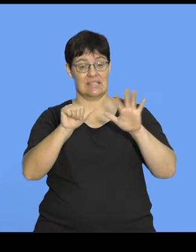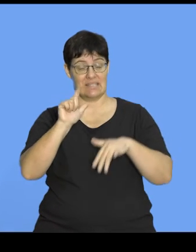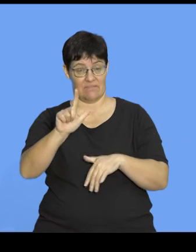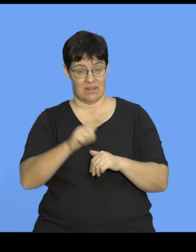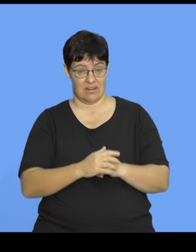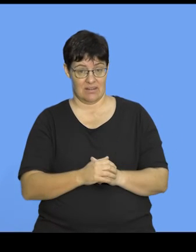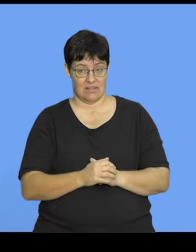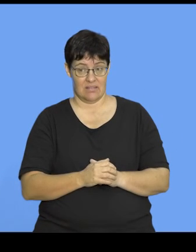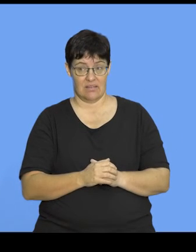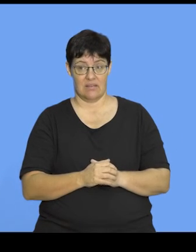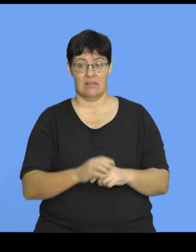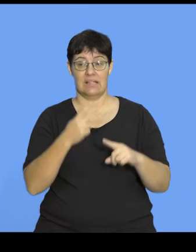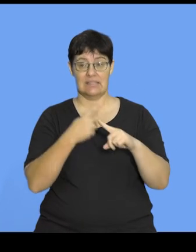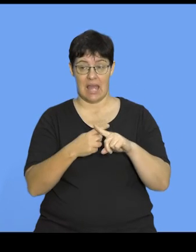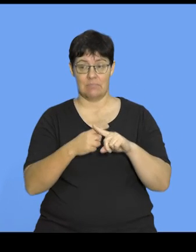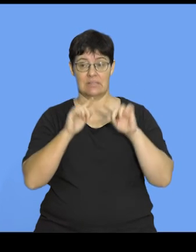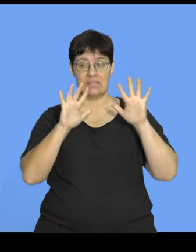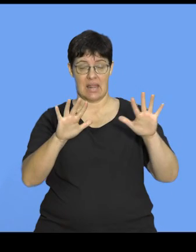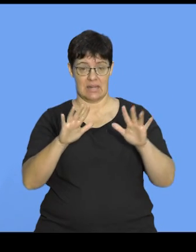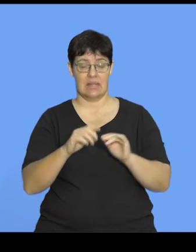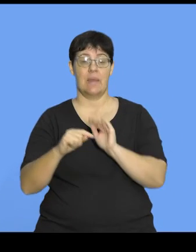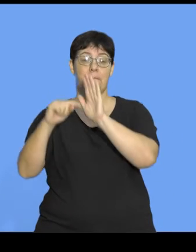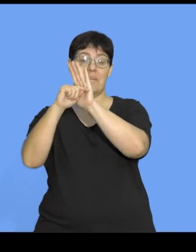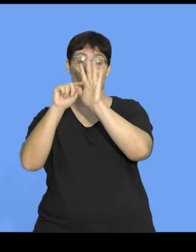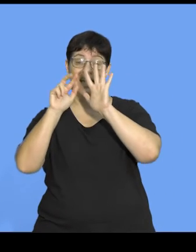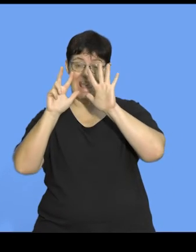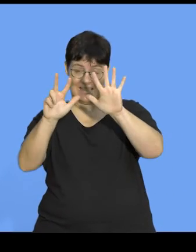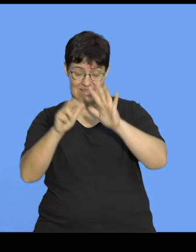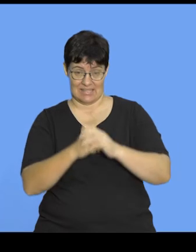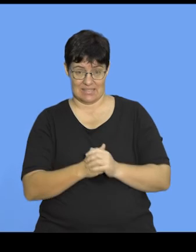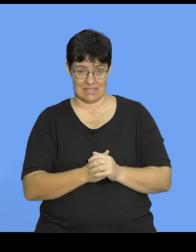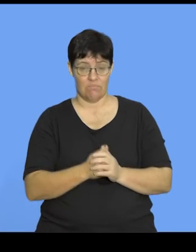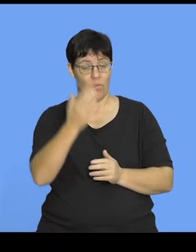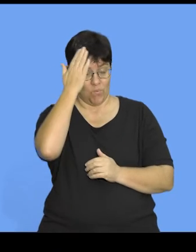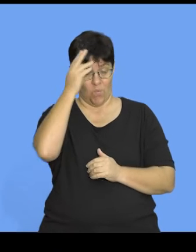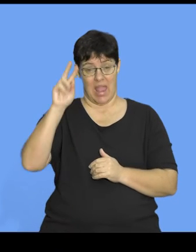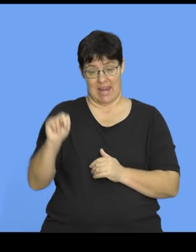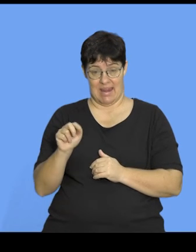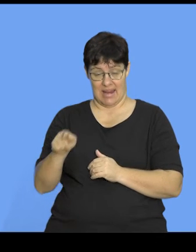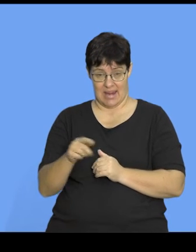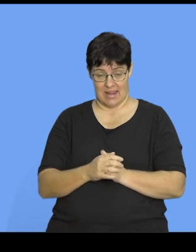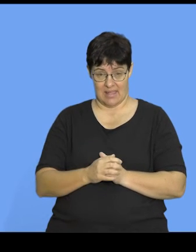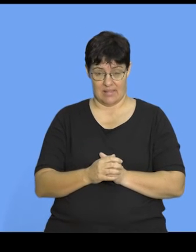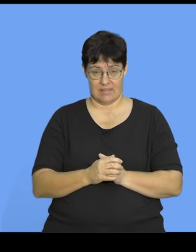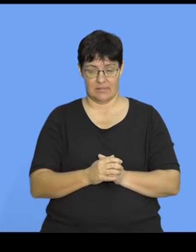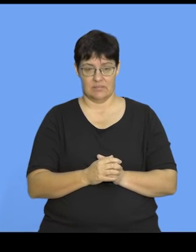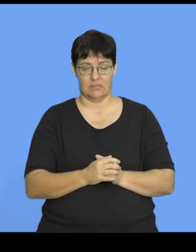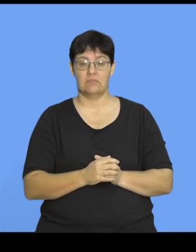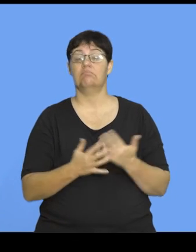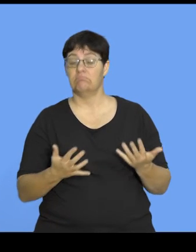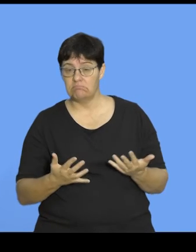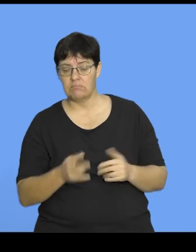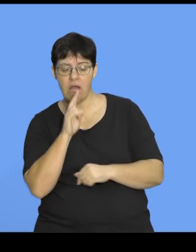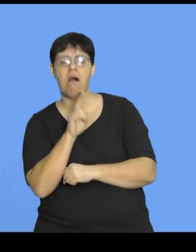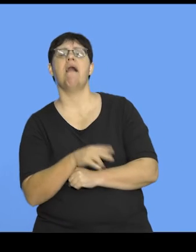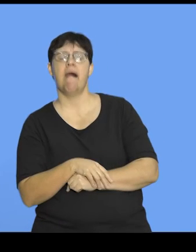6,67 times 10 to the minus 8. And we know that's newtons. Again, we look at